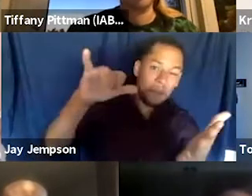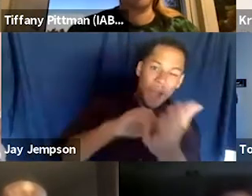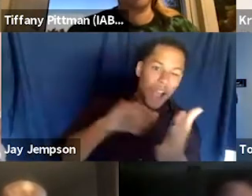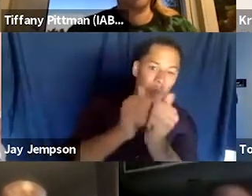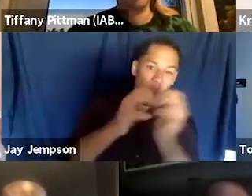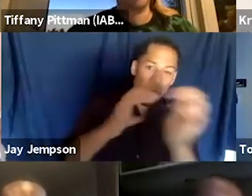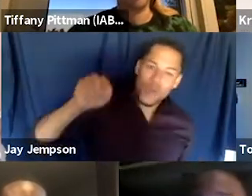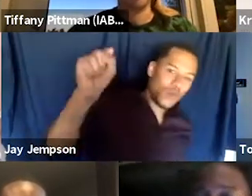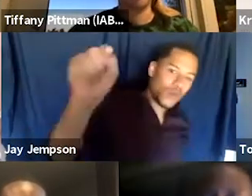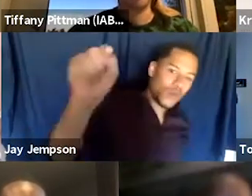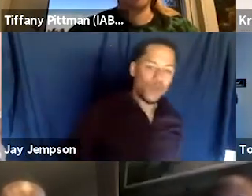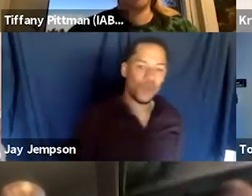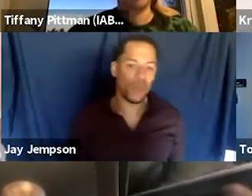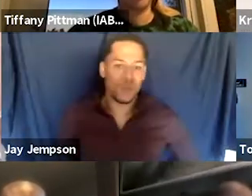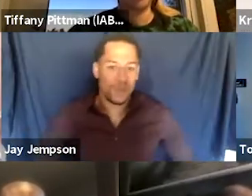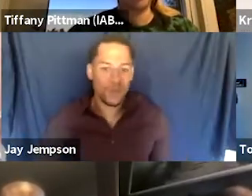from the rooftop.